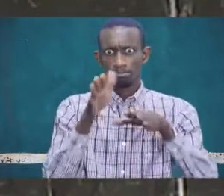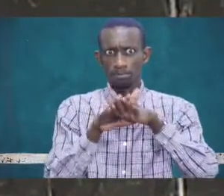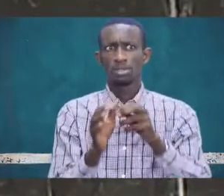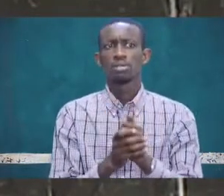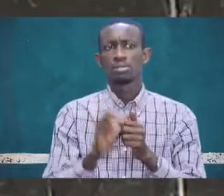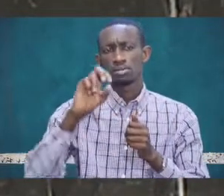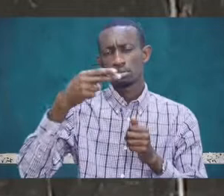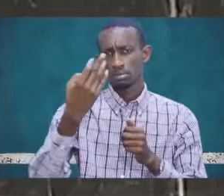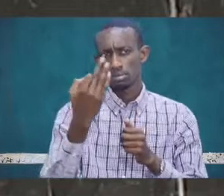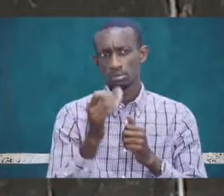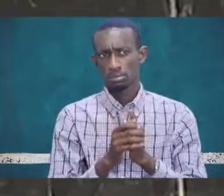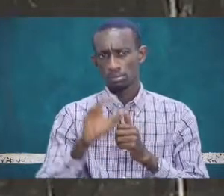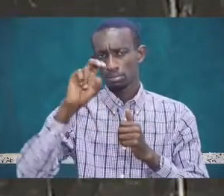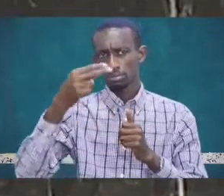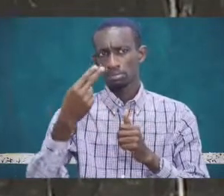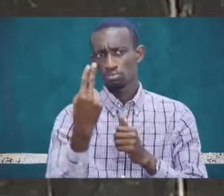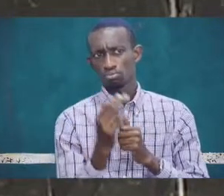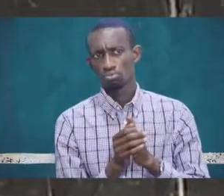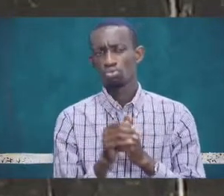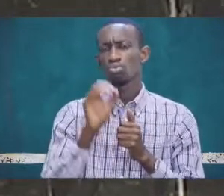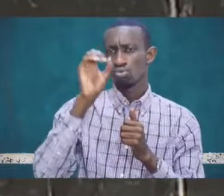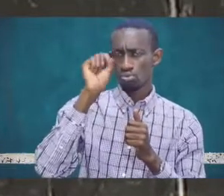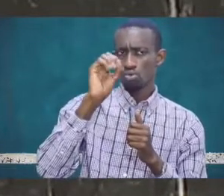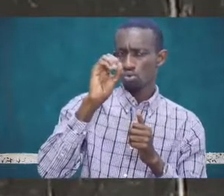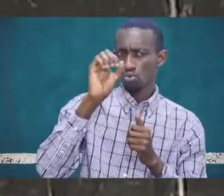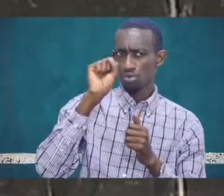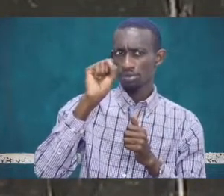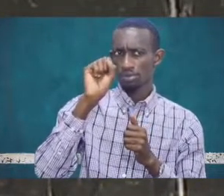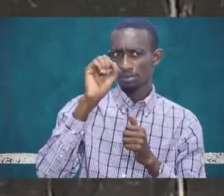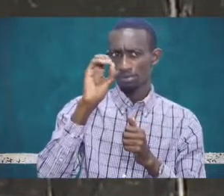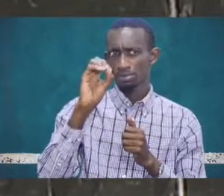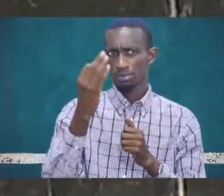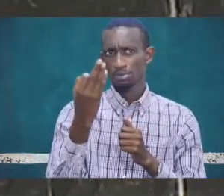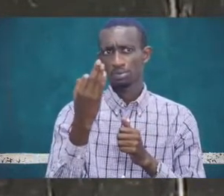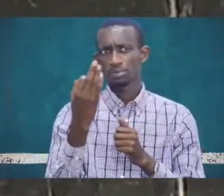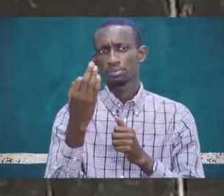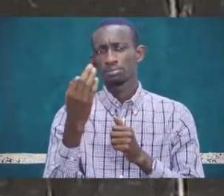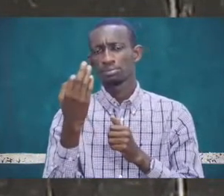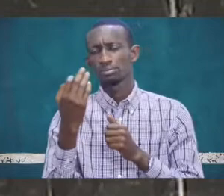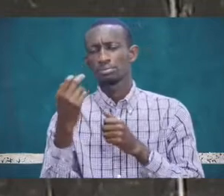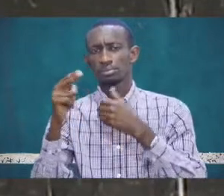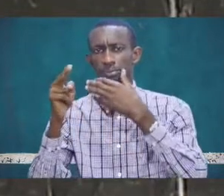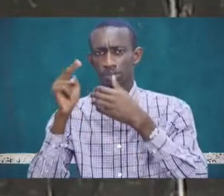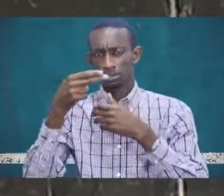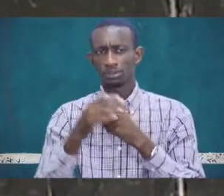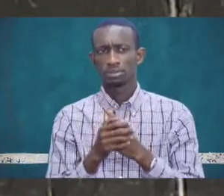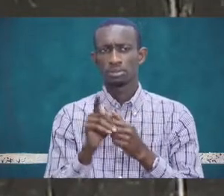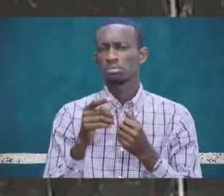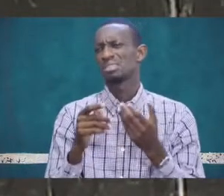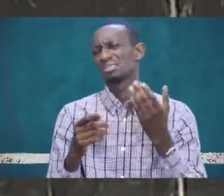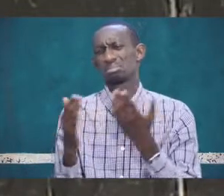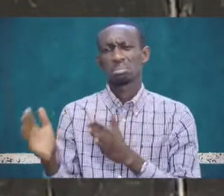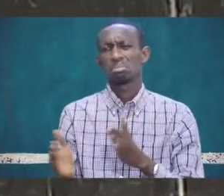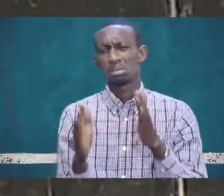be written in this form, SO3. It is just the rearrangement. If you look at the reaction, there are